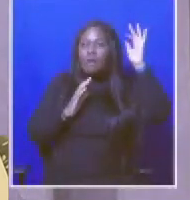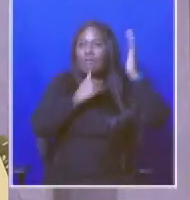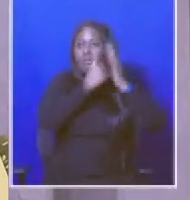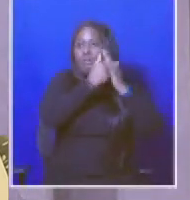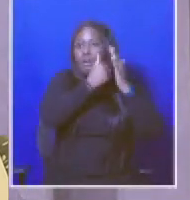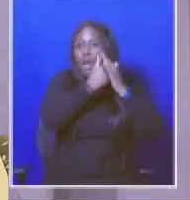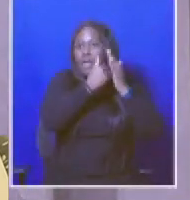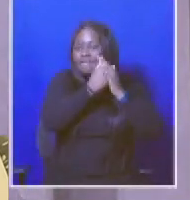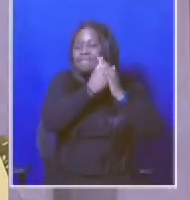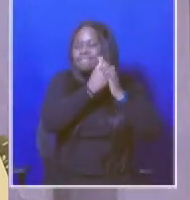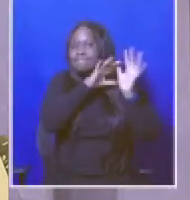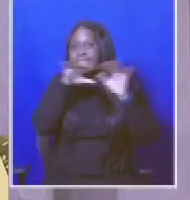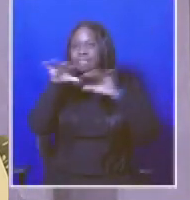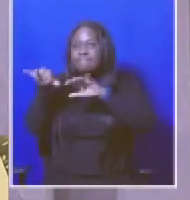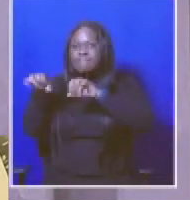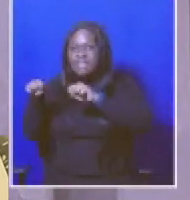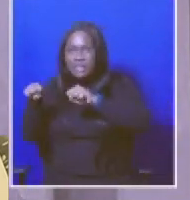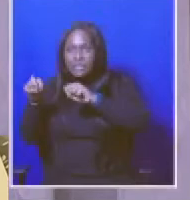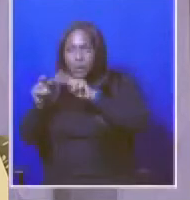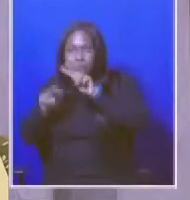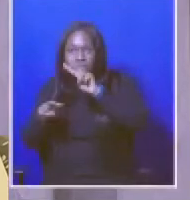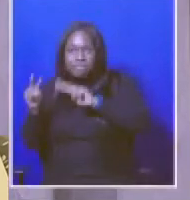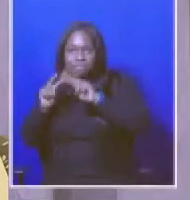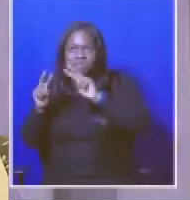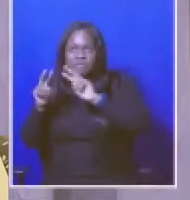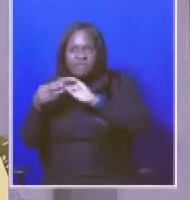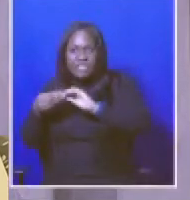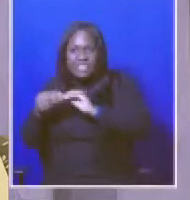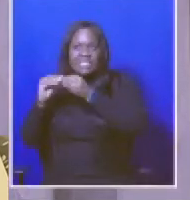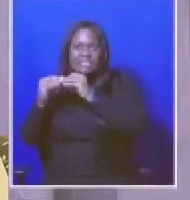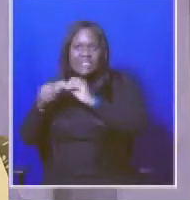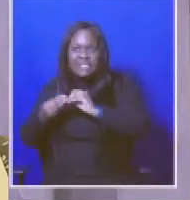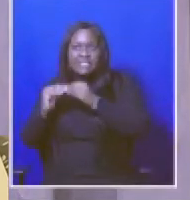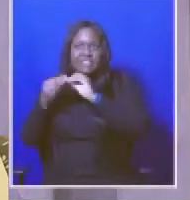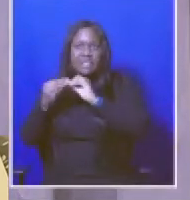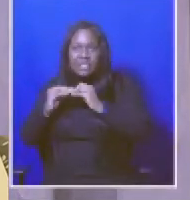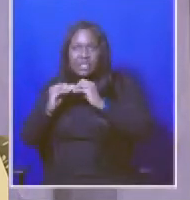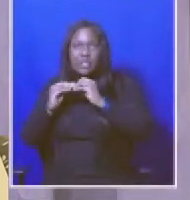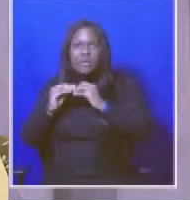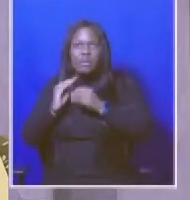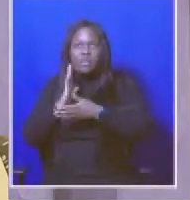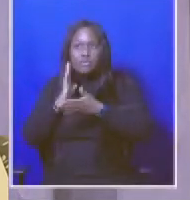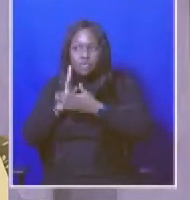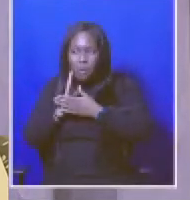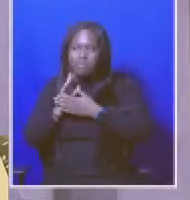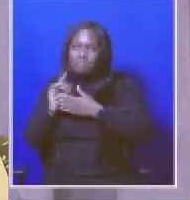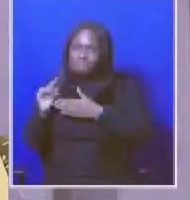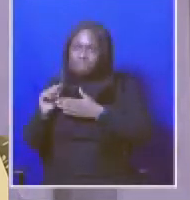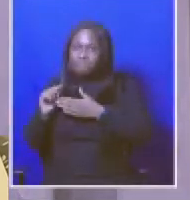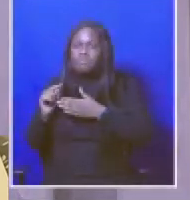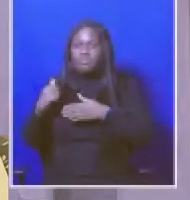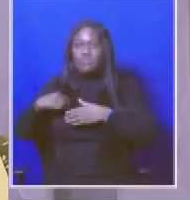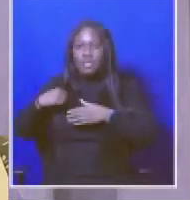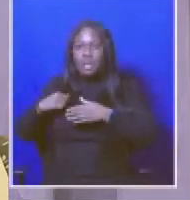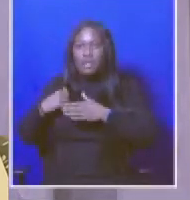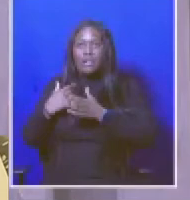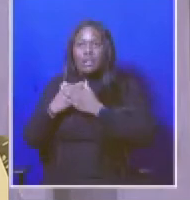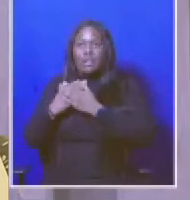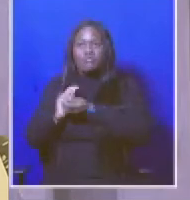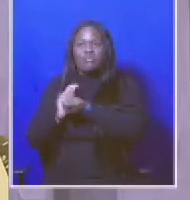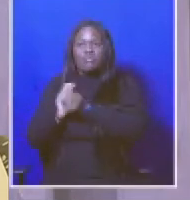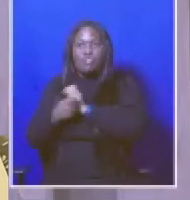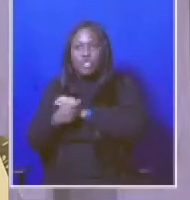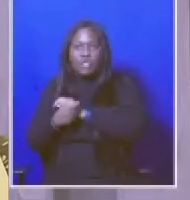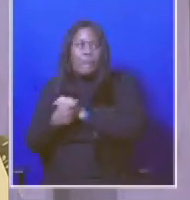under administration to be able to then provide services either through a provincial